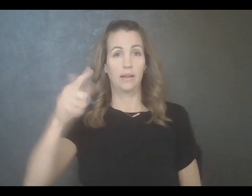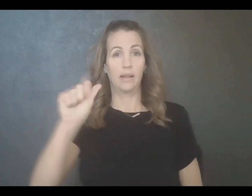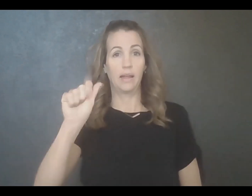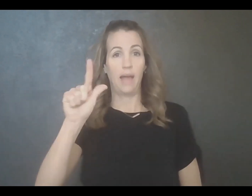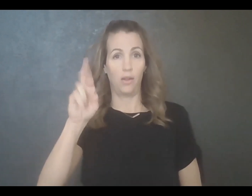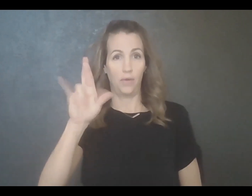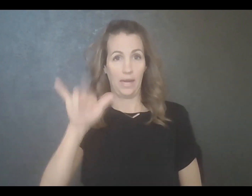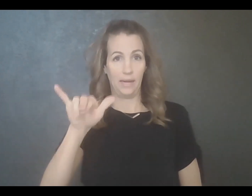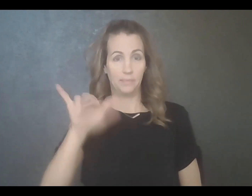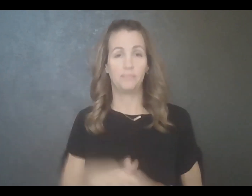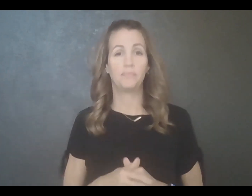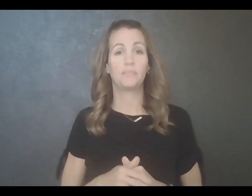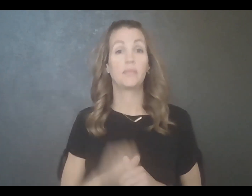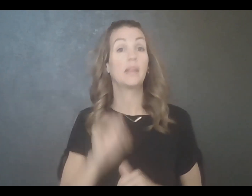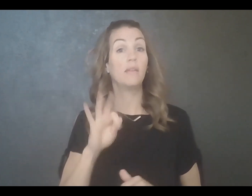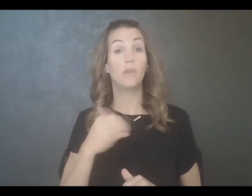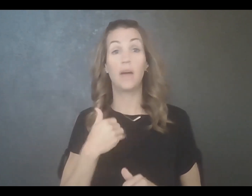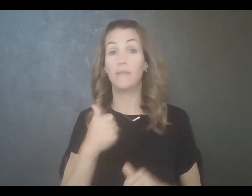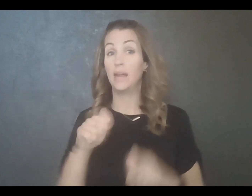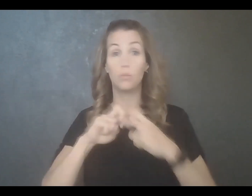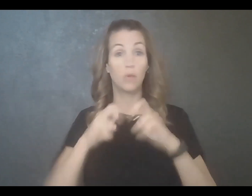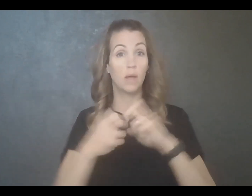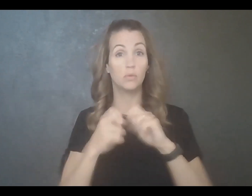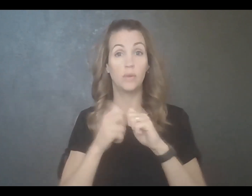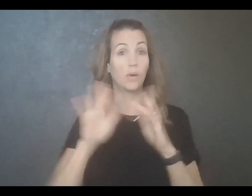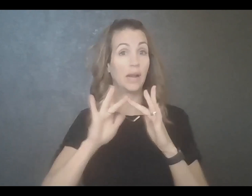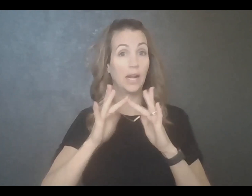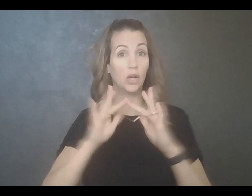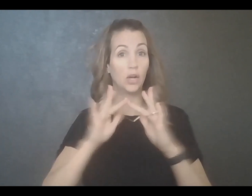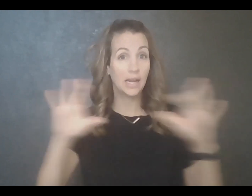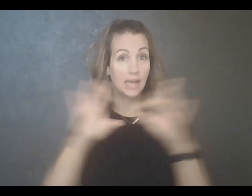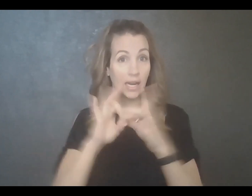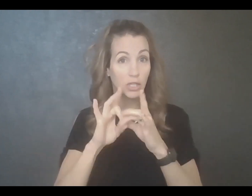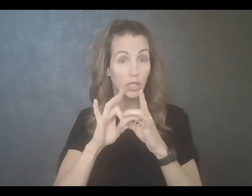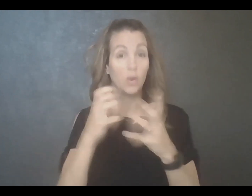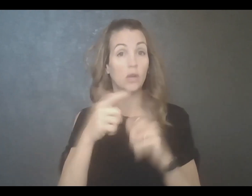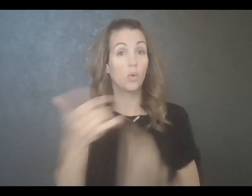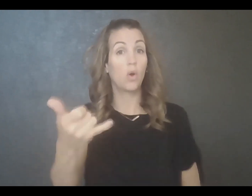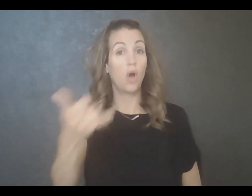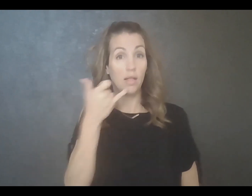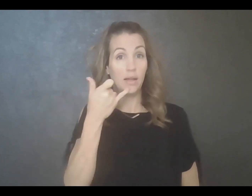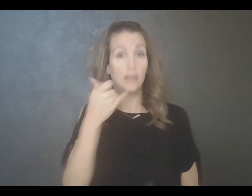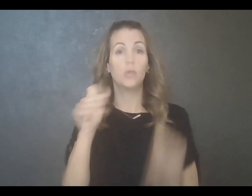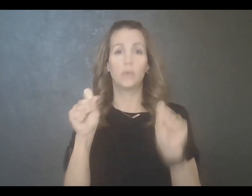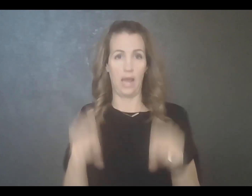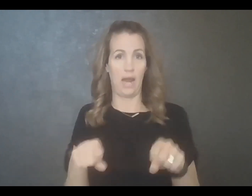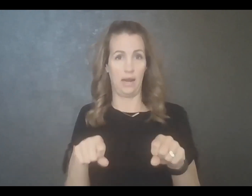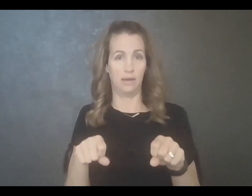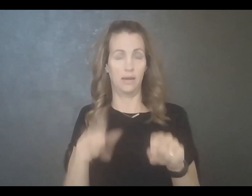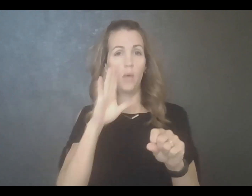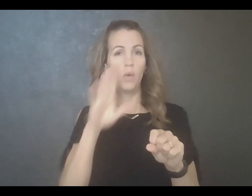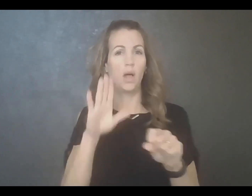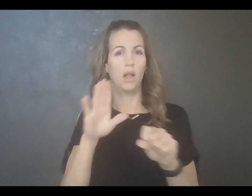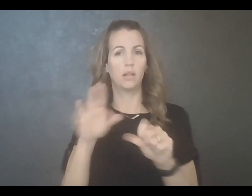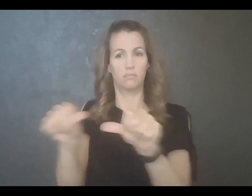you have any problems with your internet connection and would like to call in, you can do so, and I am going to post that call-in info right